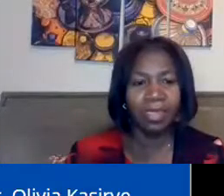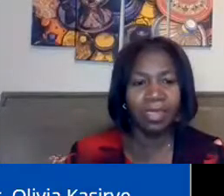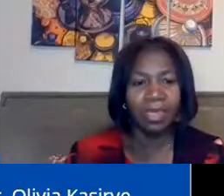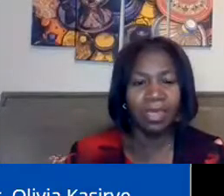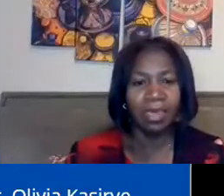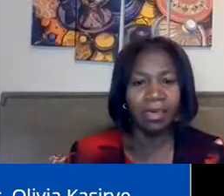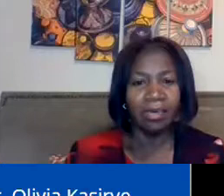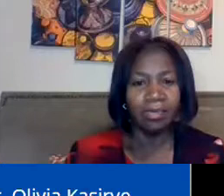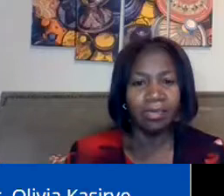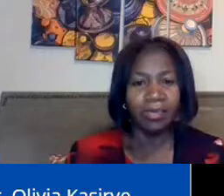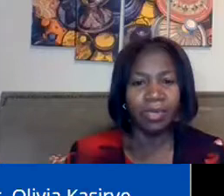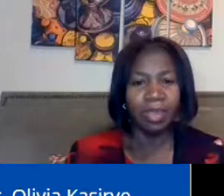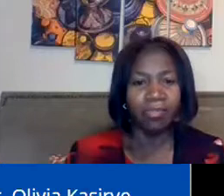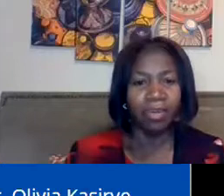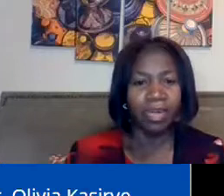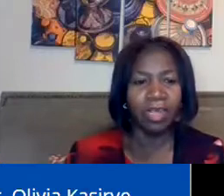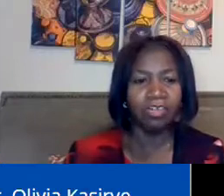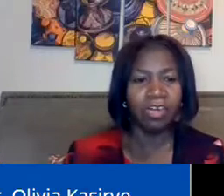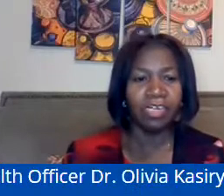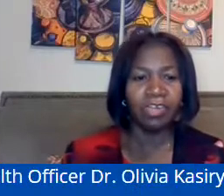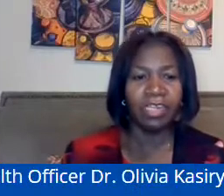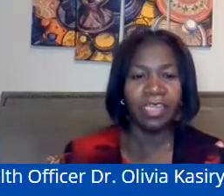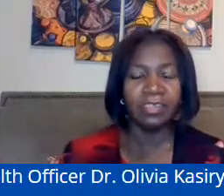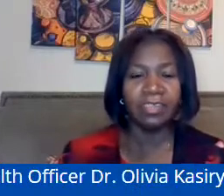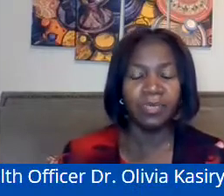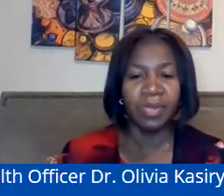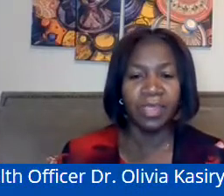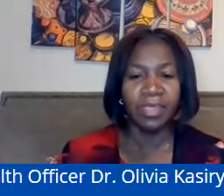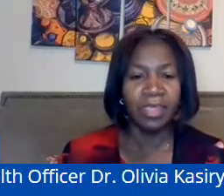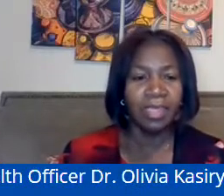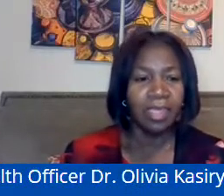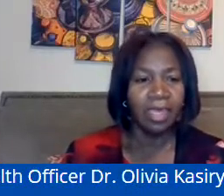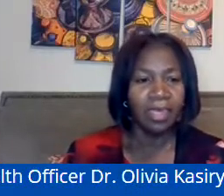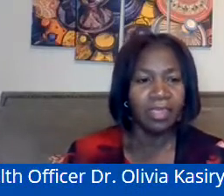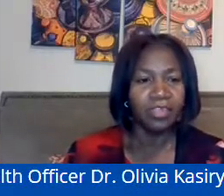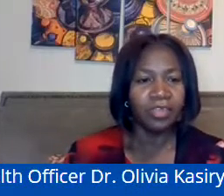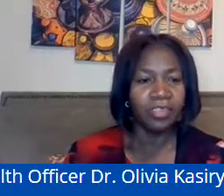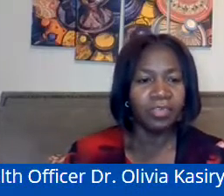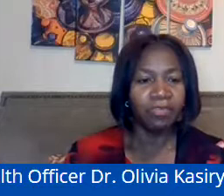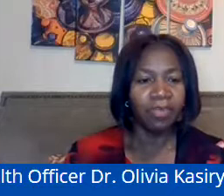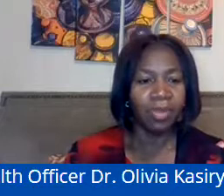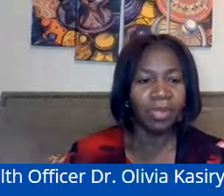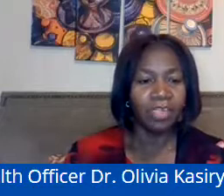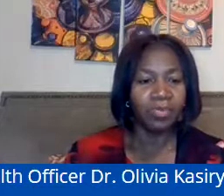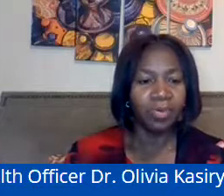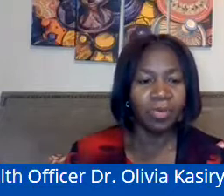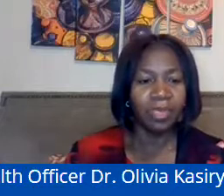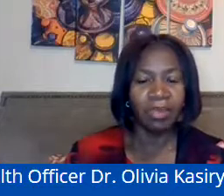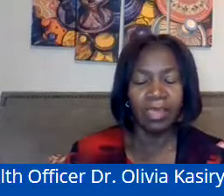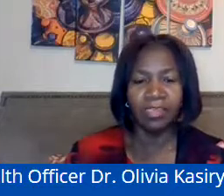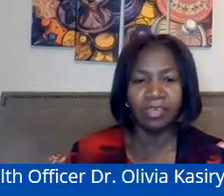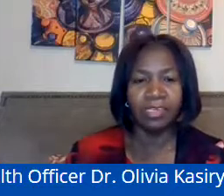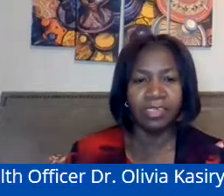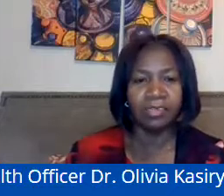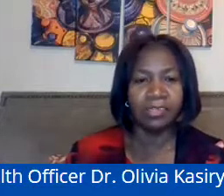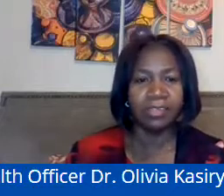about between 100 and 120 cases per day. And as you can see from our dashboard, and